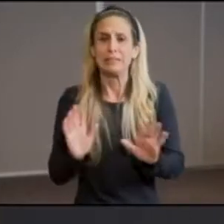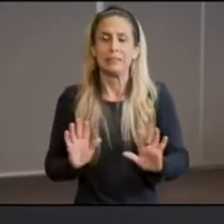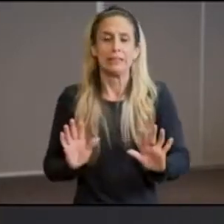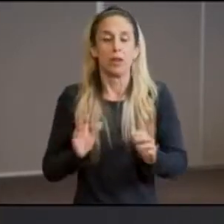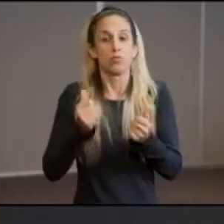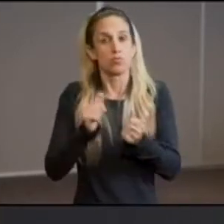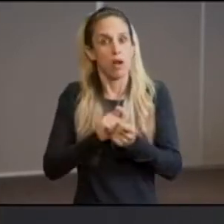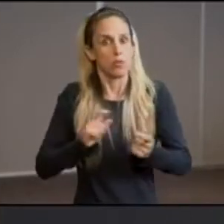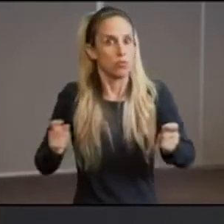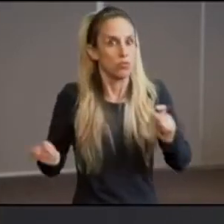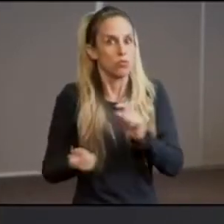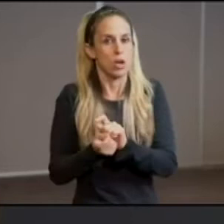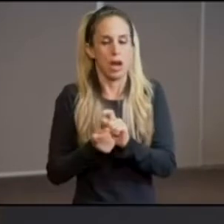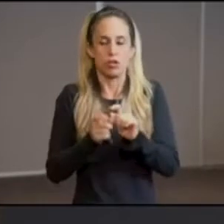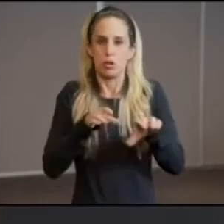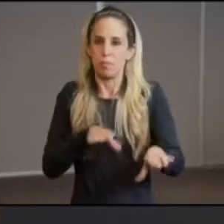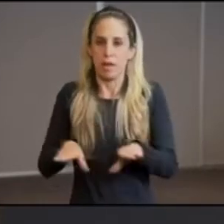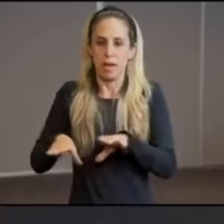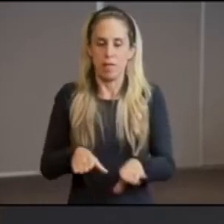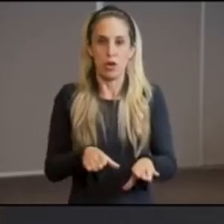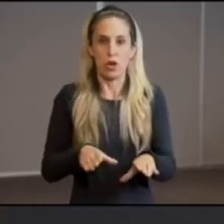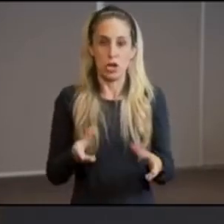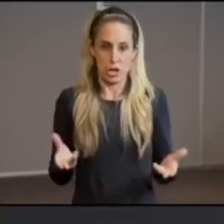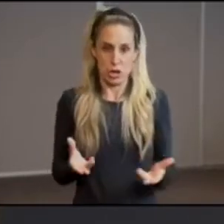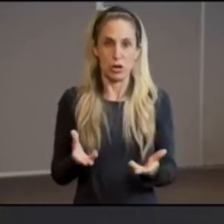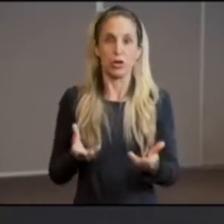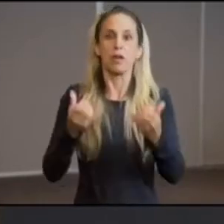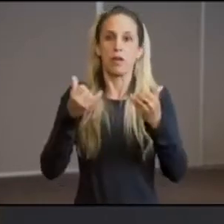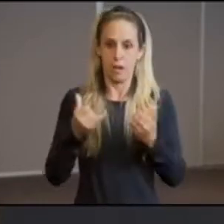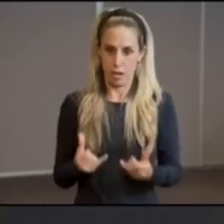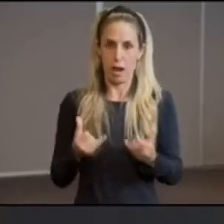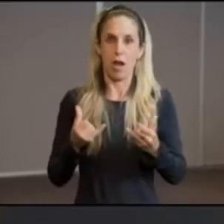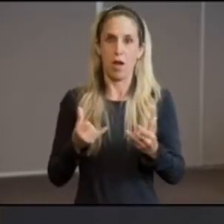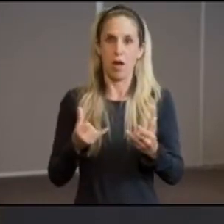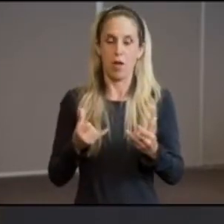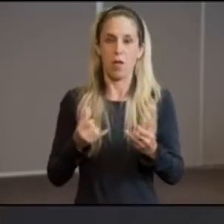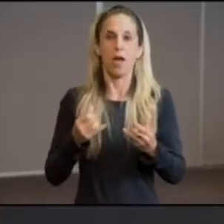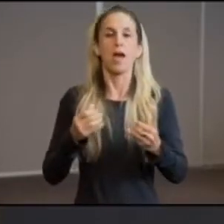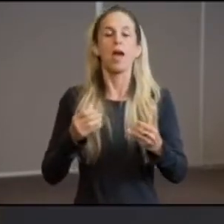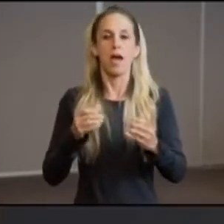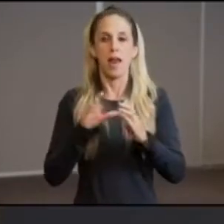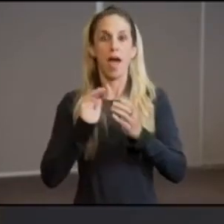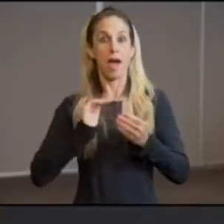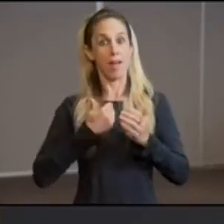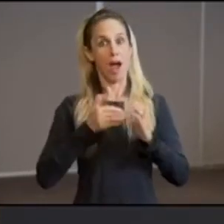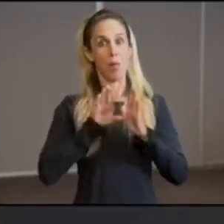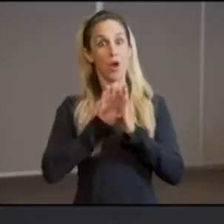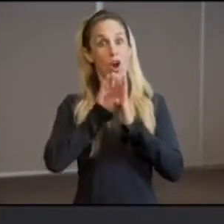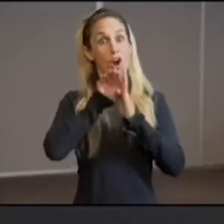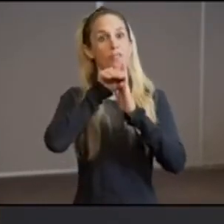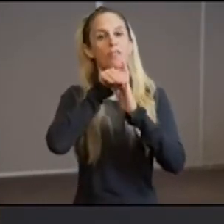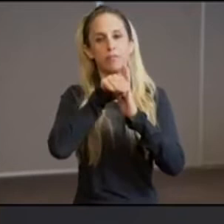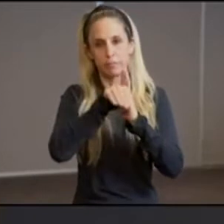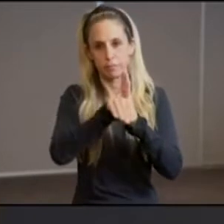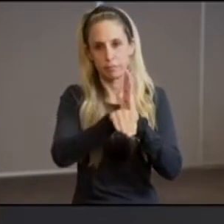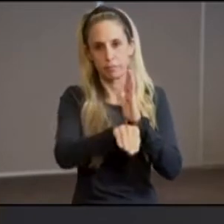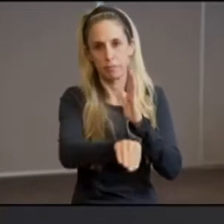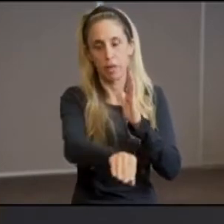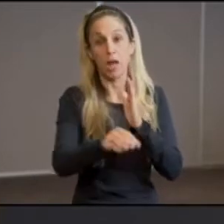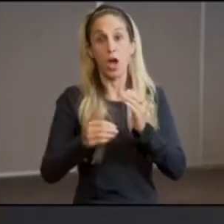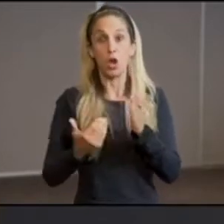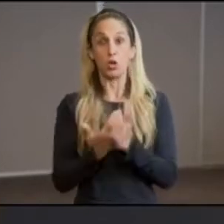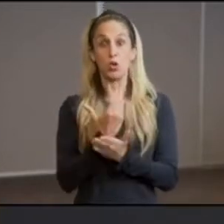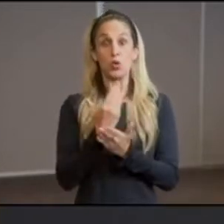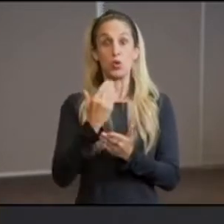to change behavior right here, right now, and bend our curve down again. And this new risk